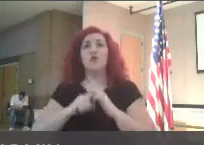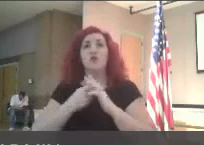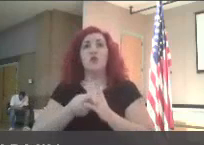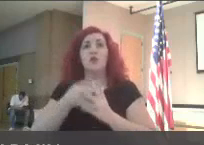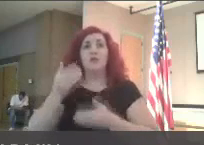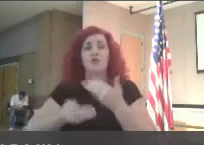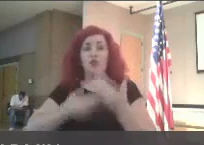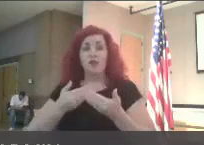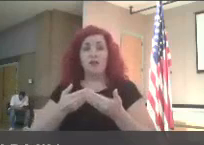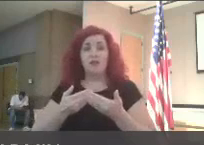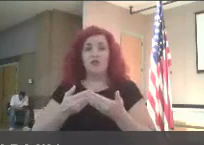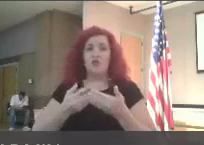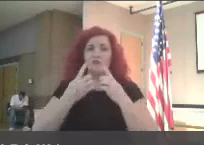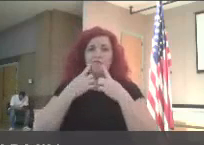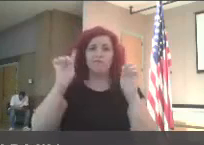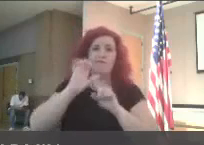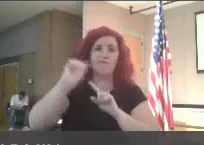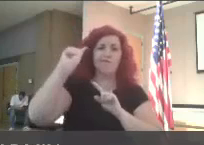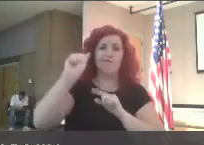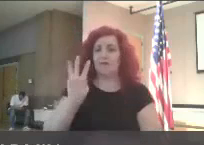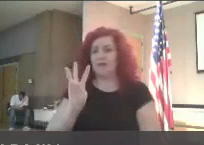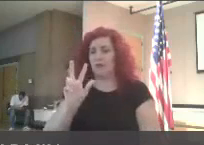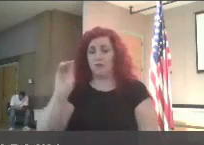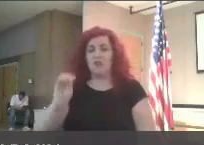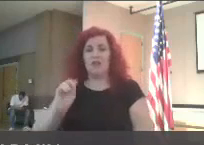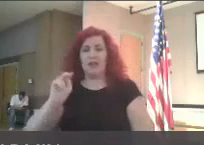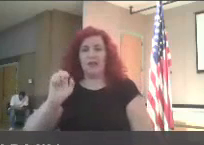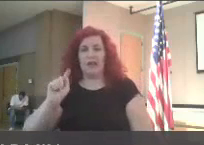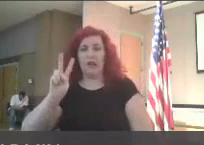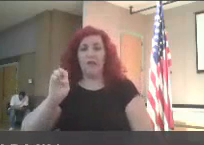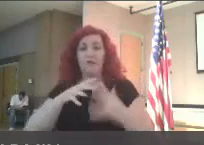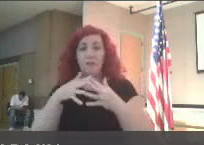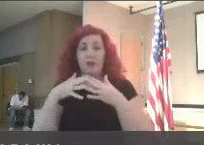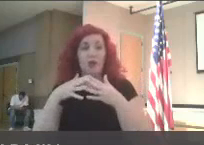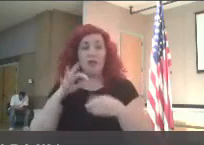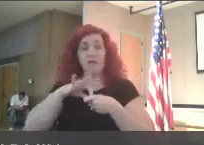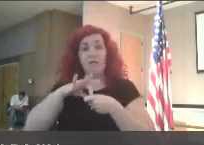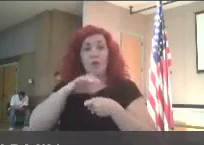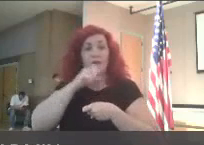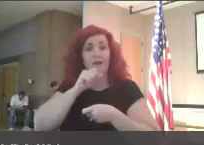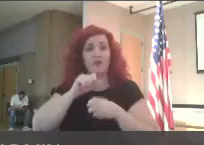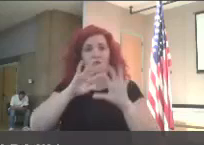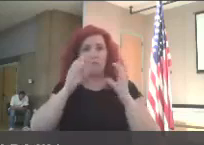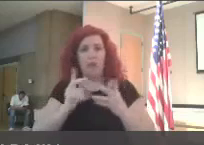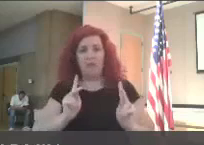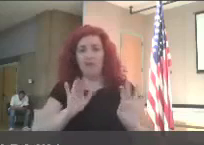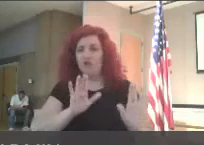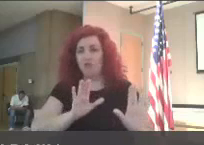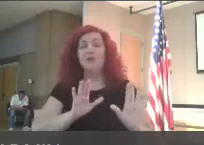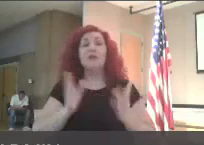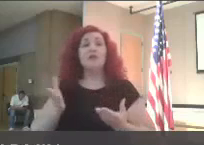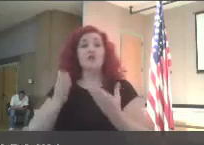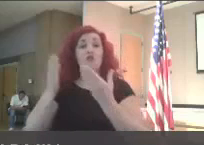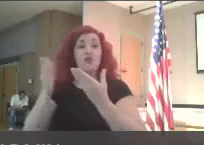to achieve the 63% Native American voting age population. Such suggestions are on the west